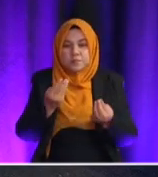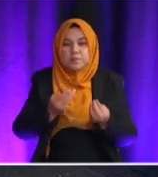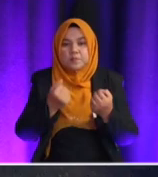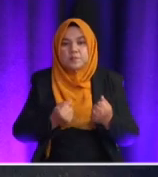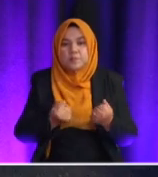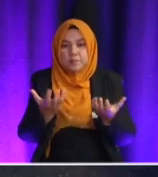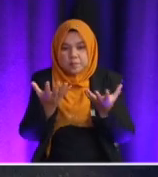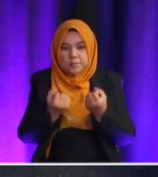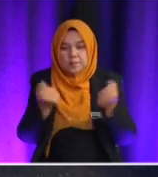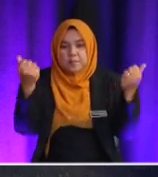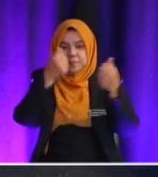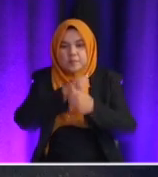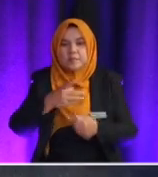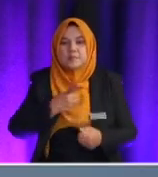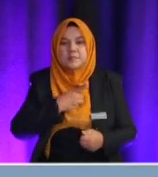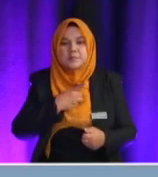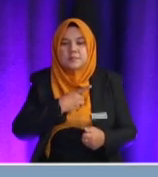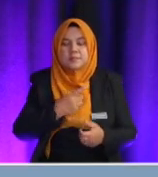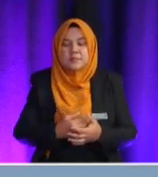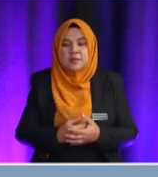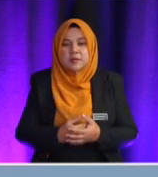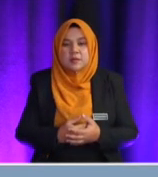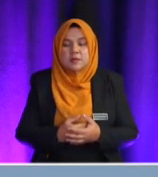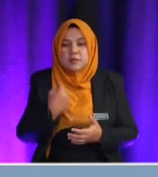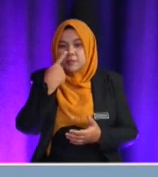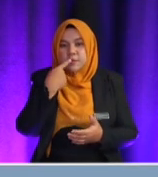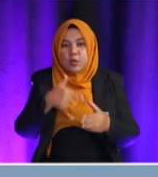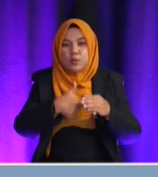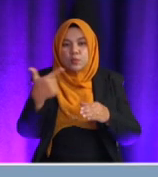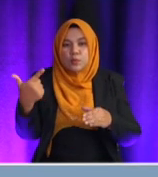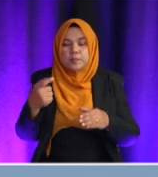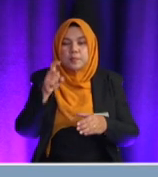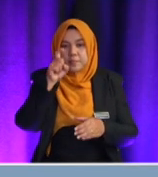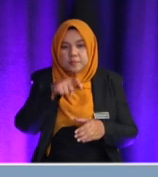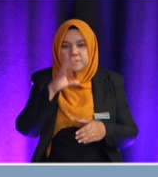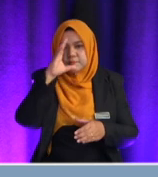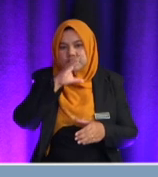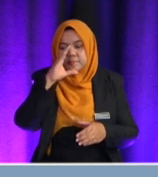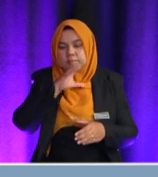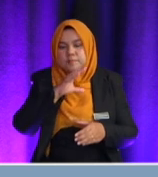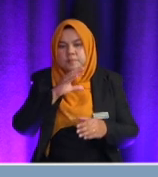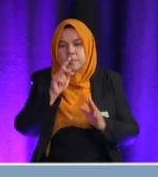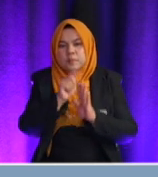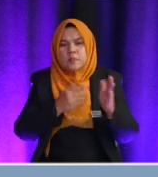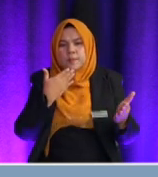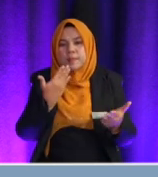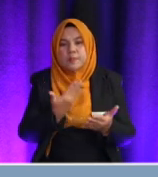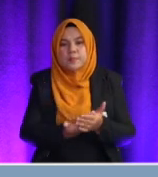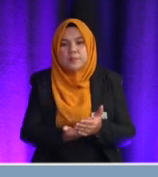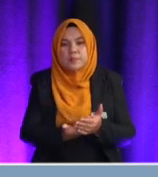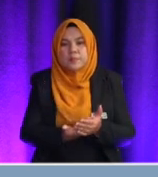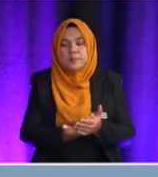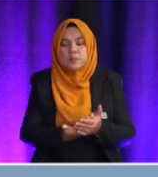That's very the key. Brave of her. Yes. Mm. So for those out there, you need to find the best way how to solve or maybe